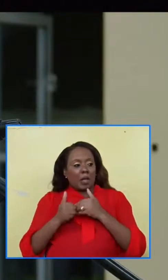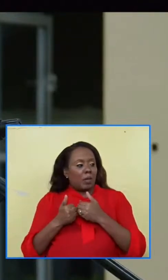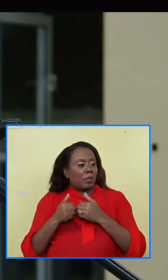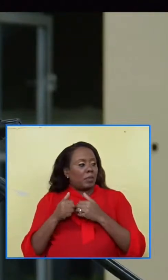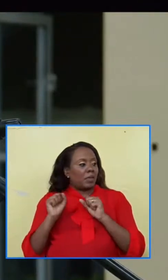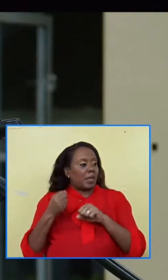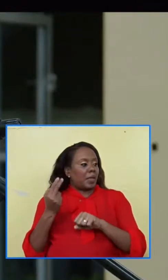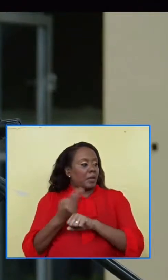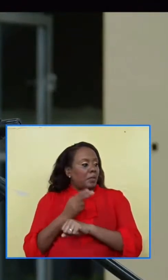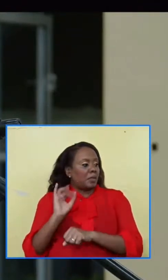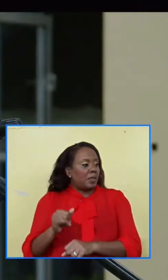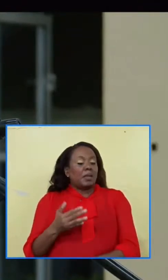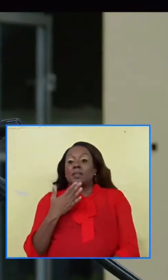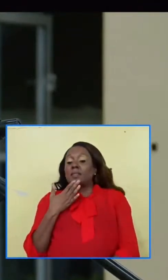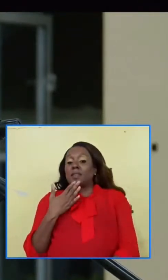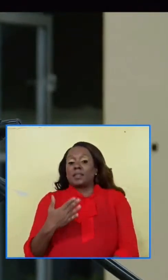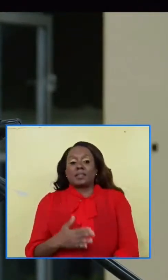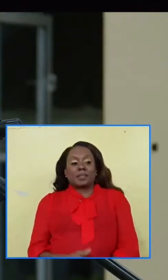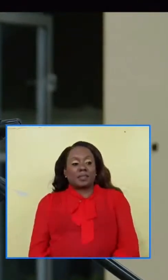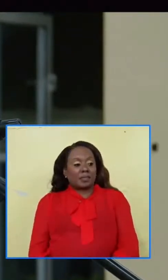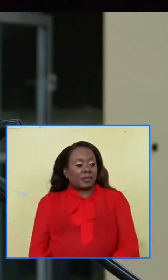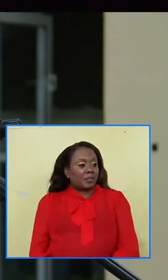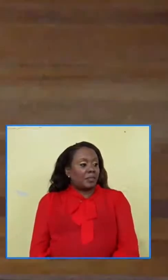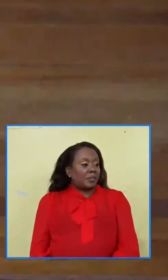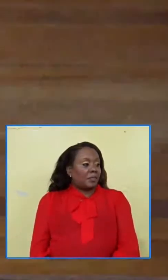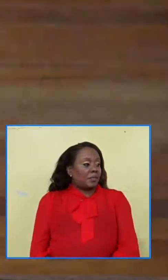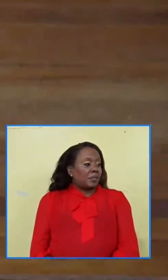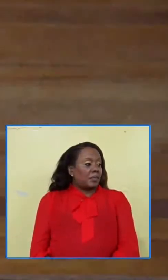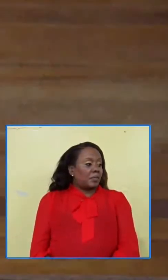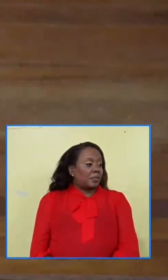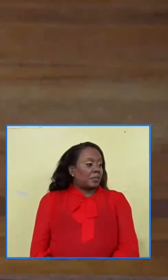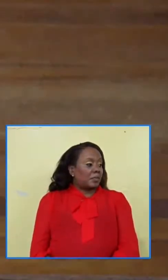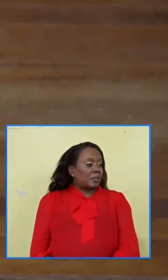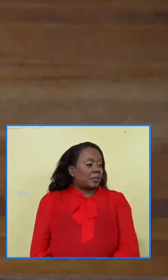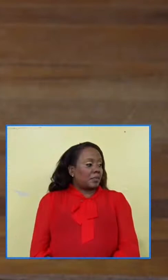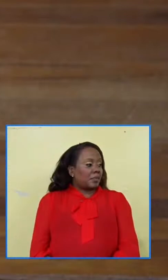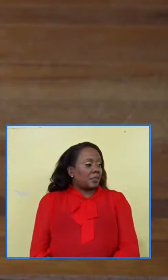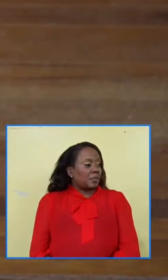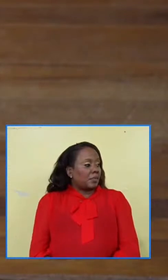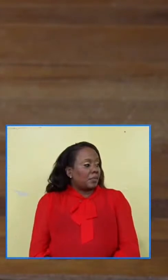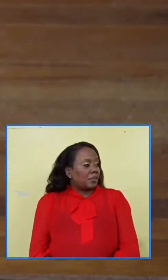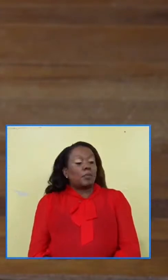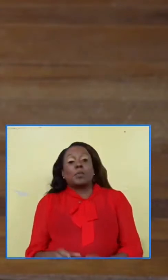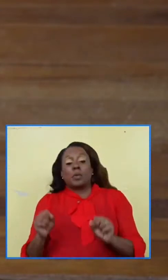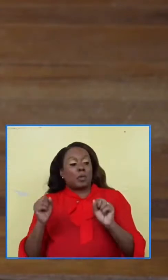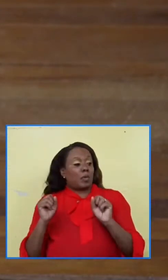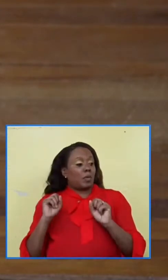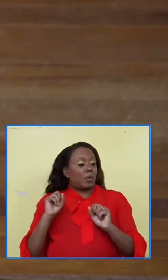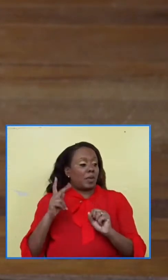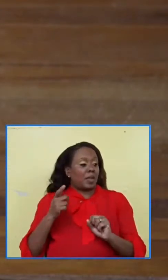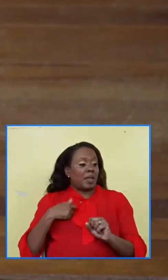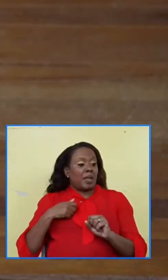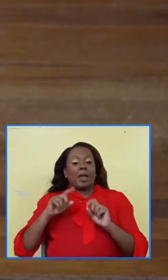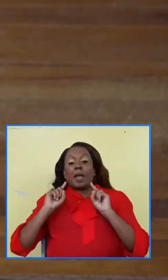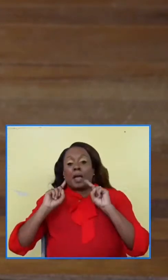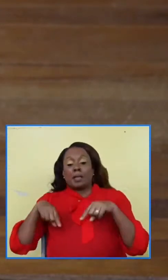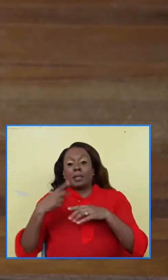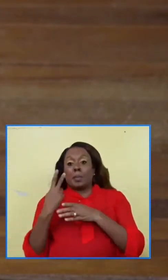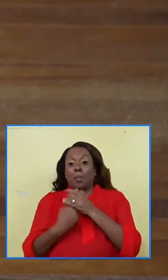Mm-hmm. Thank you. Okay, so I'm going to answer 2 of your questions, and I'll start with the last one